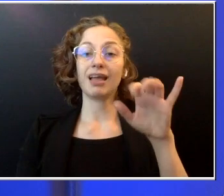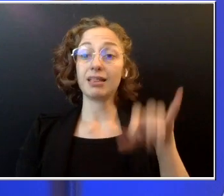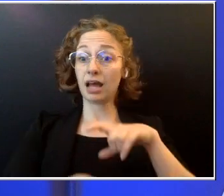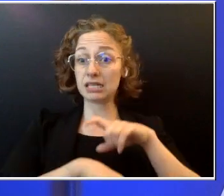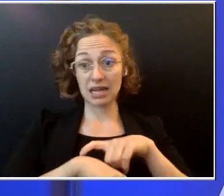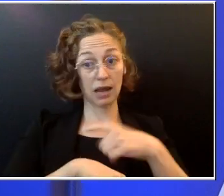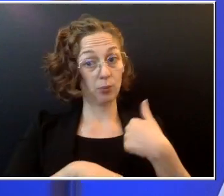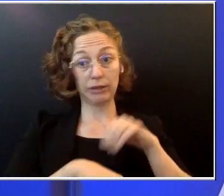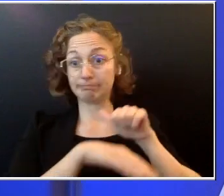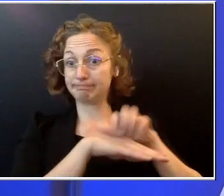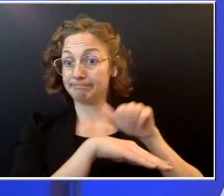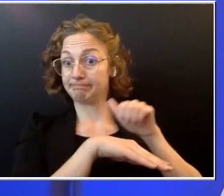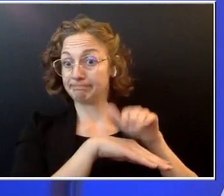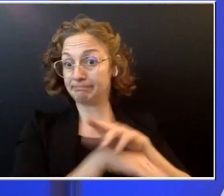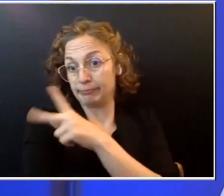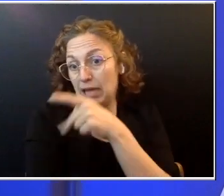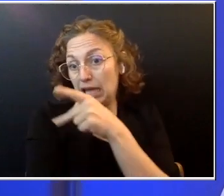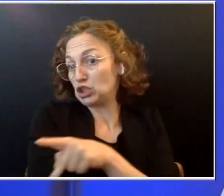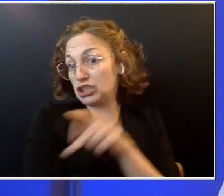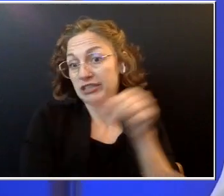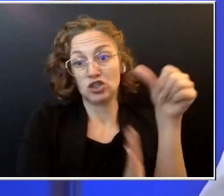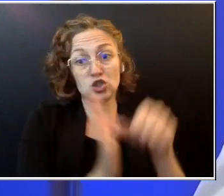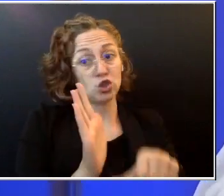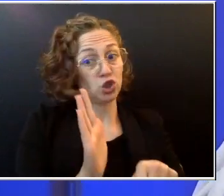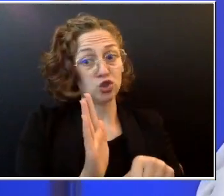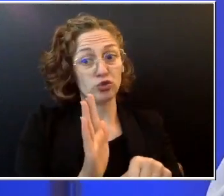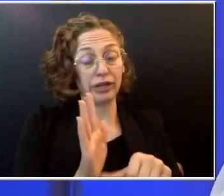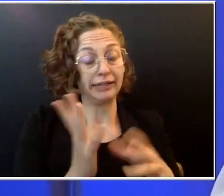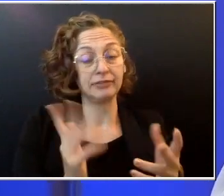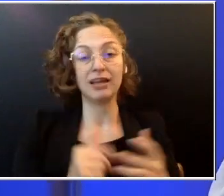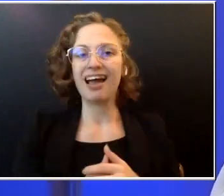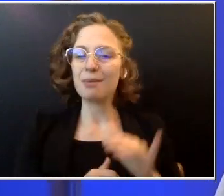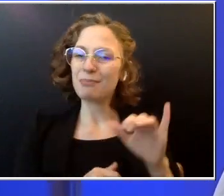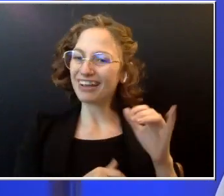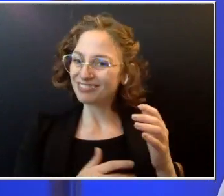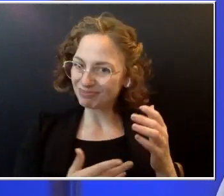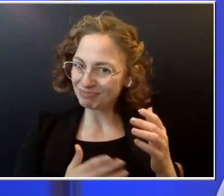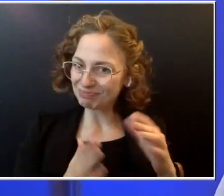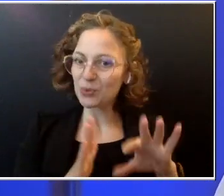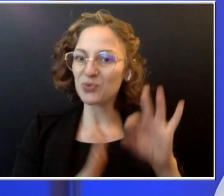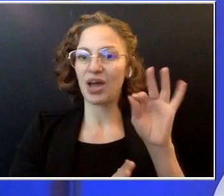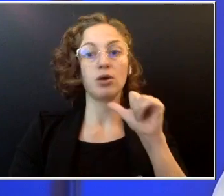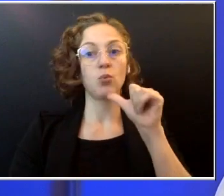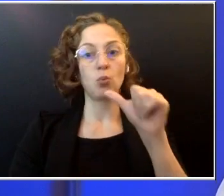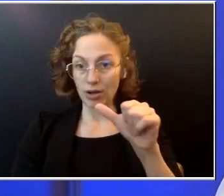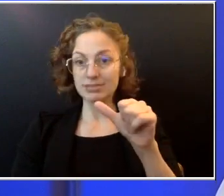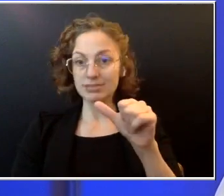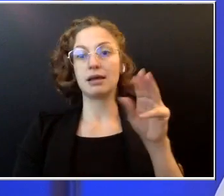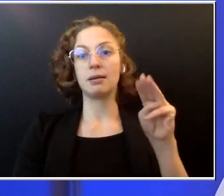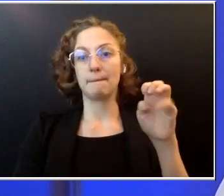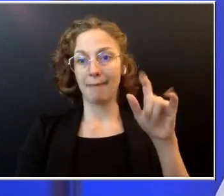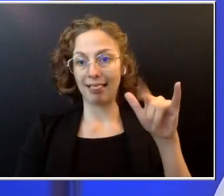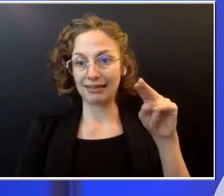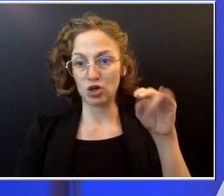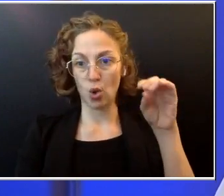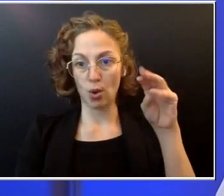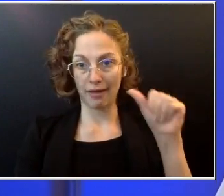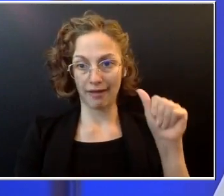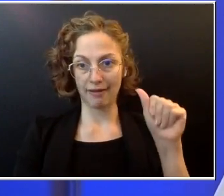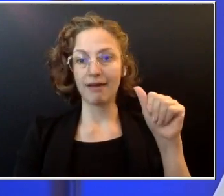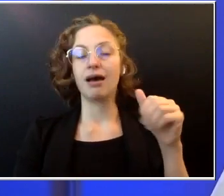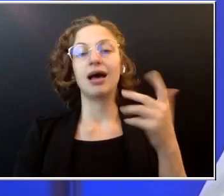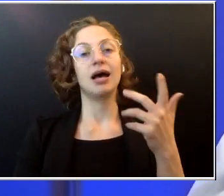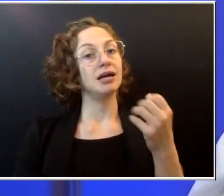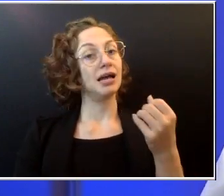active melanoma, and Tim recovered and did really well. But that's when Kristen and I were both really worried. I mean, that second go around, we